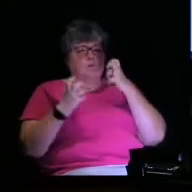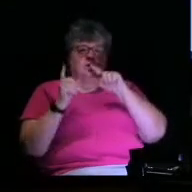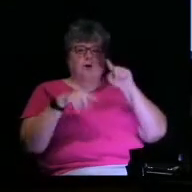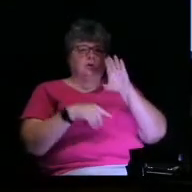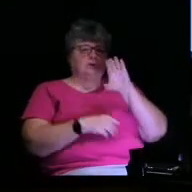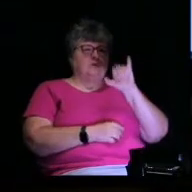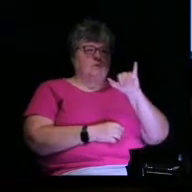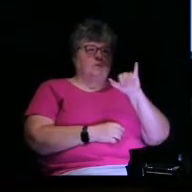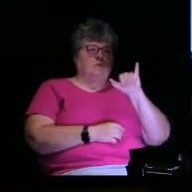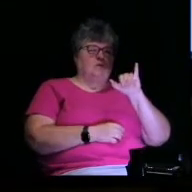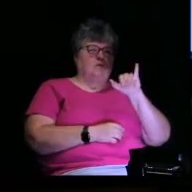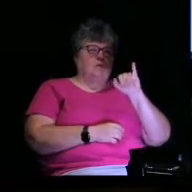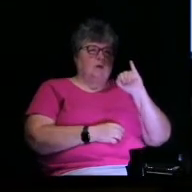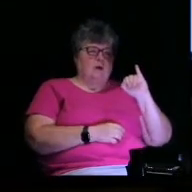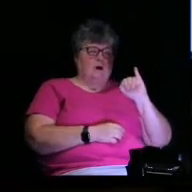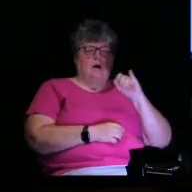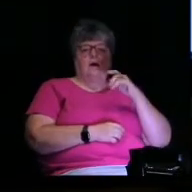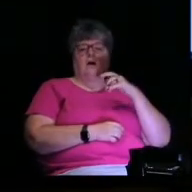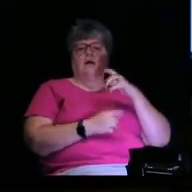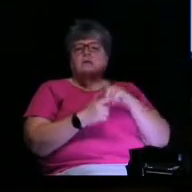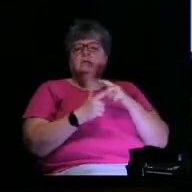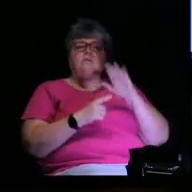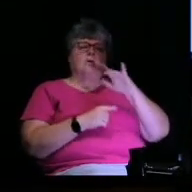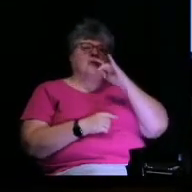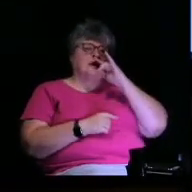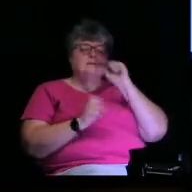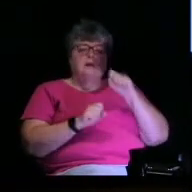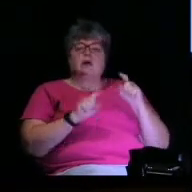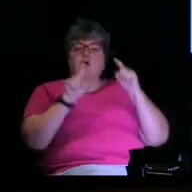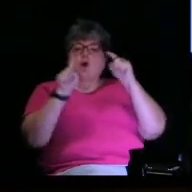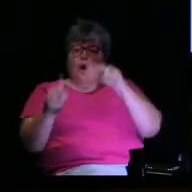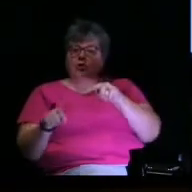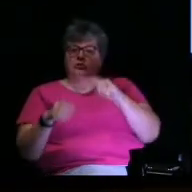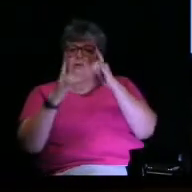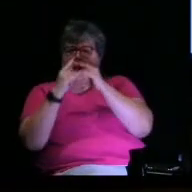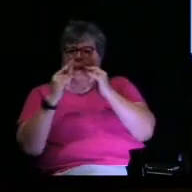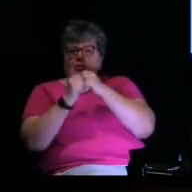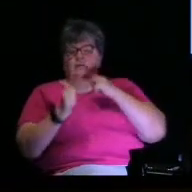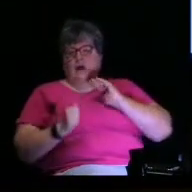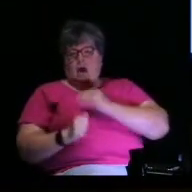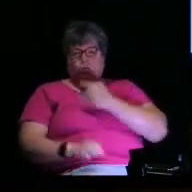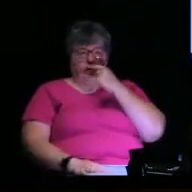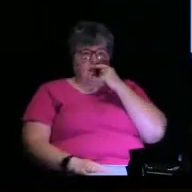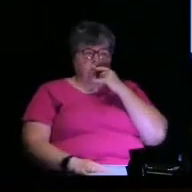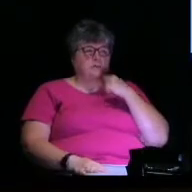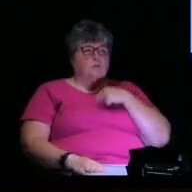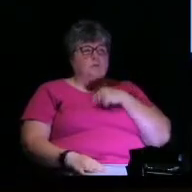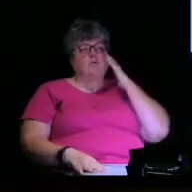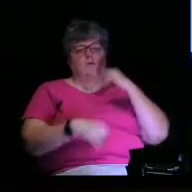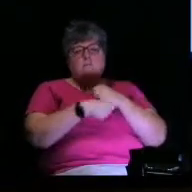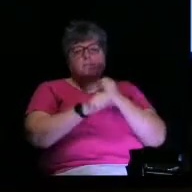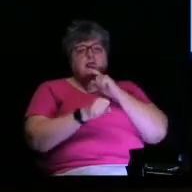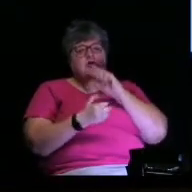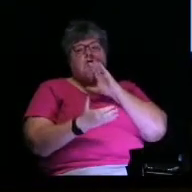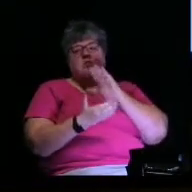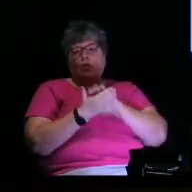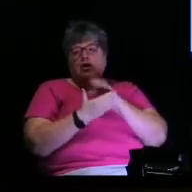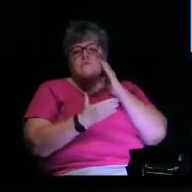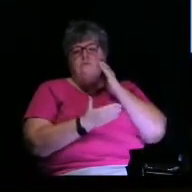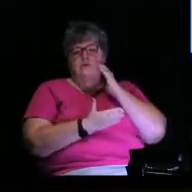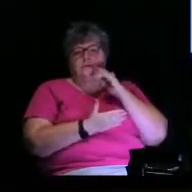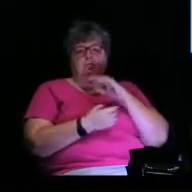sign up. We're going to let their kid. We're going to make sure their kids can go to CIY with our kids, all right? Go to camp with our kids, all right? And we're going to make sure their wives know, because it's a men's facility.